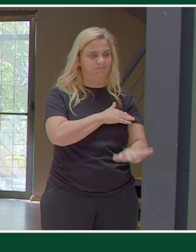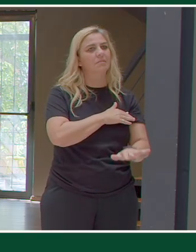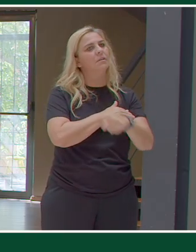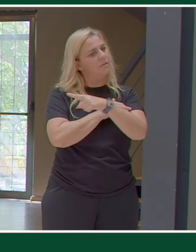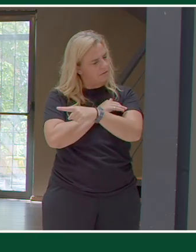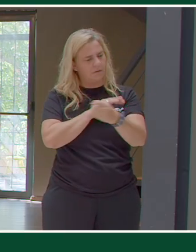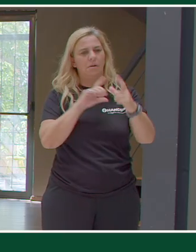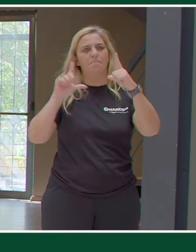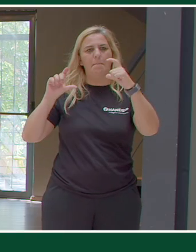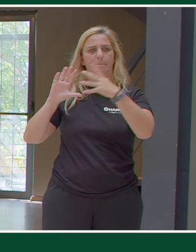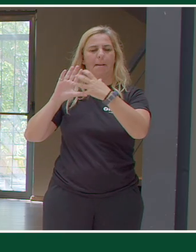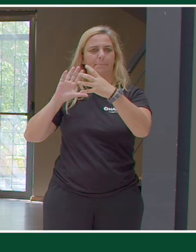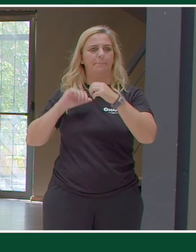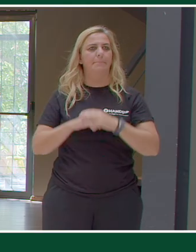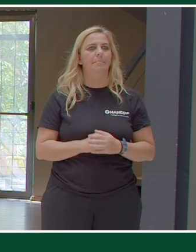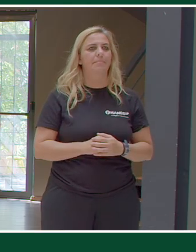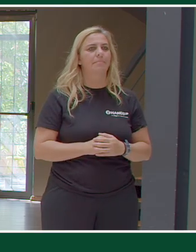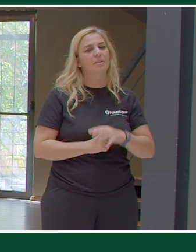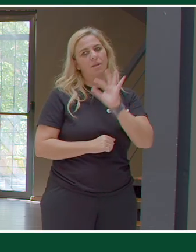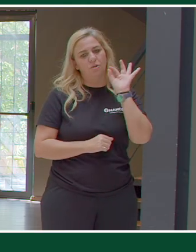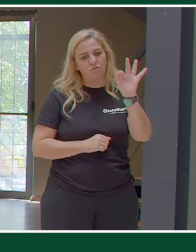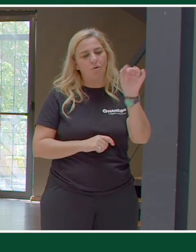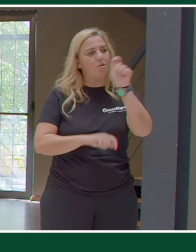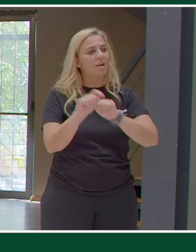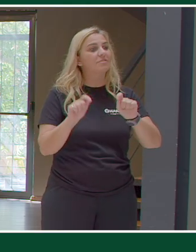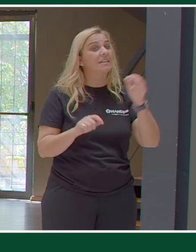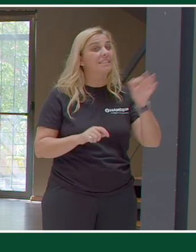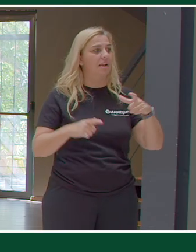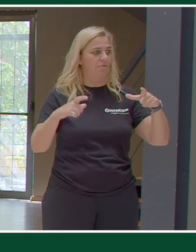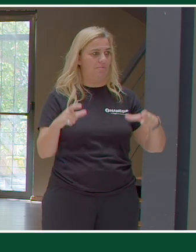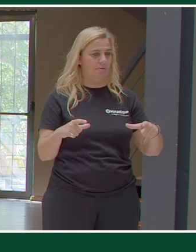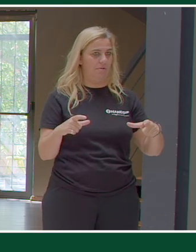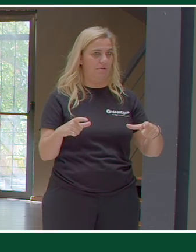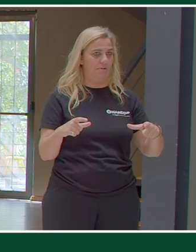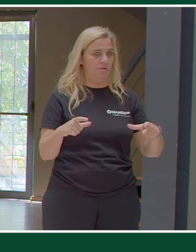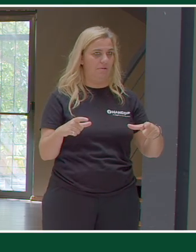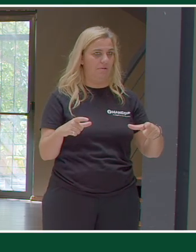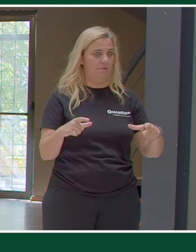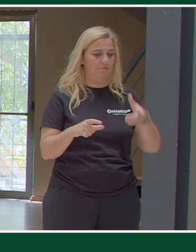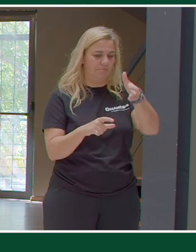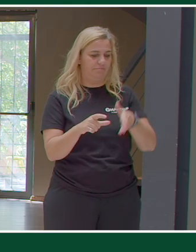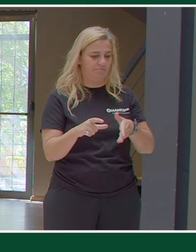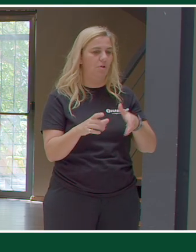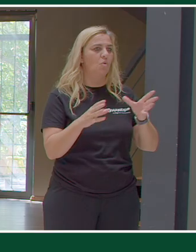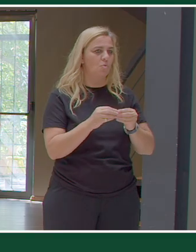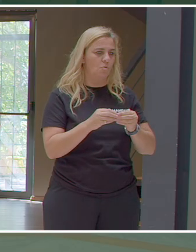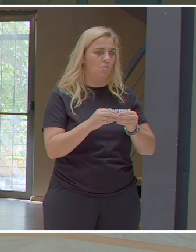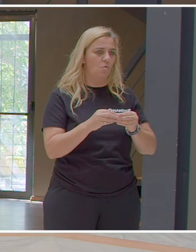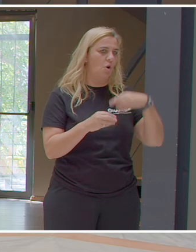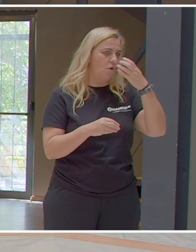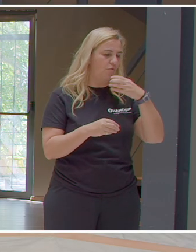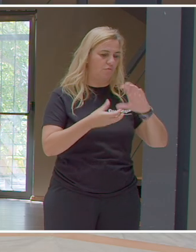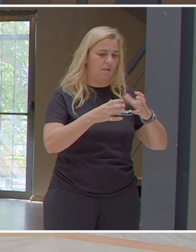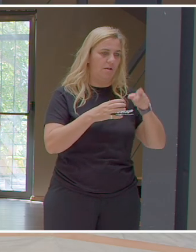this. But if you want to build your perfect plate, try to aim for half the plate of veggies and fruit,